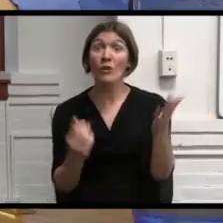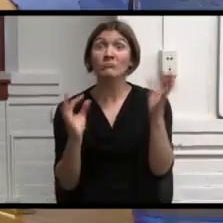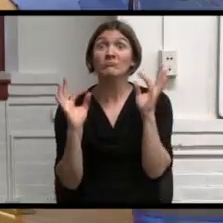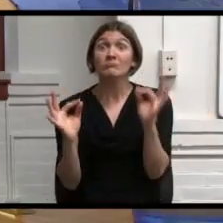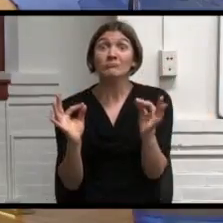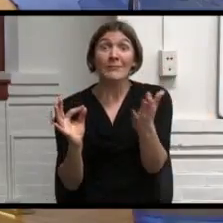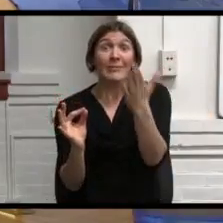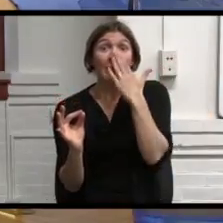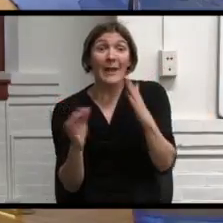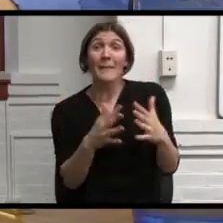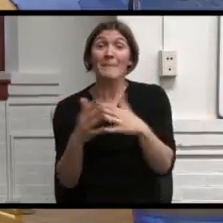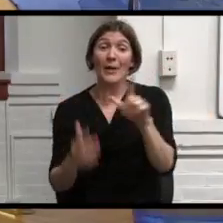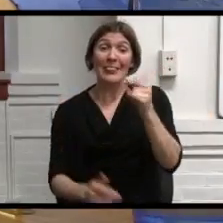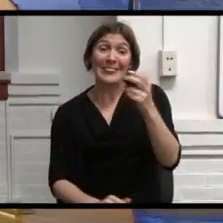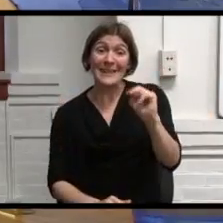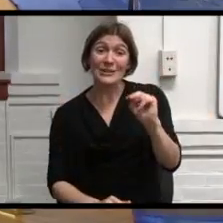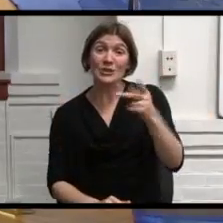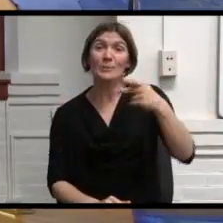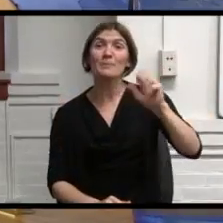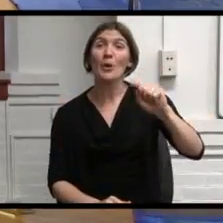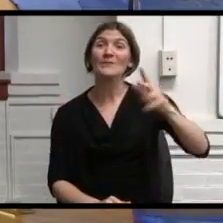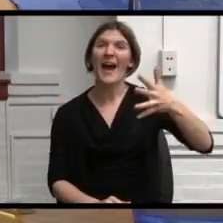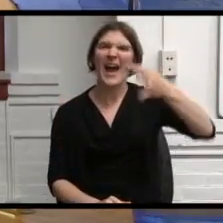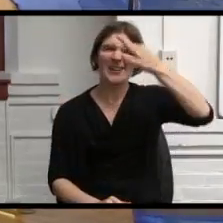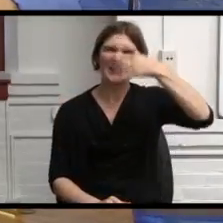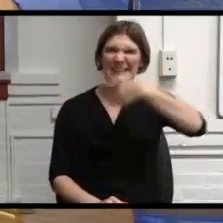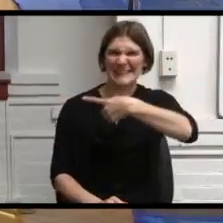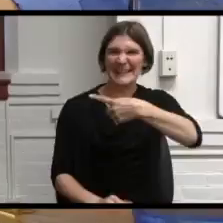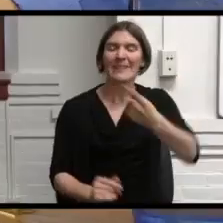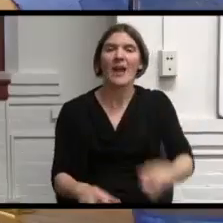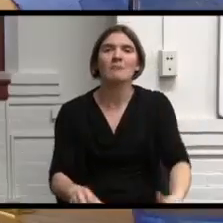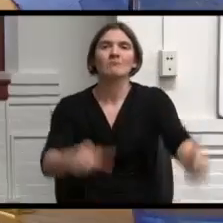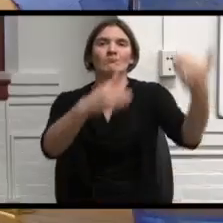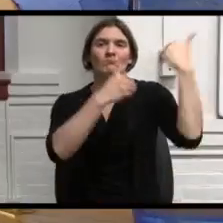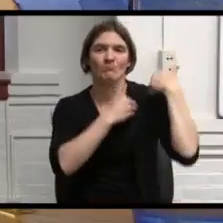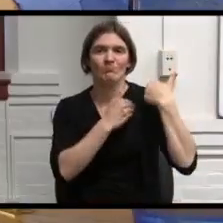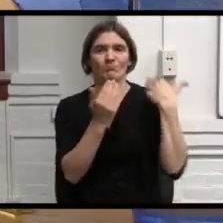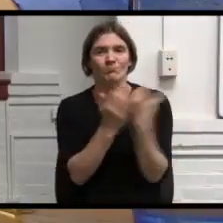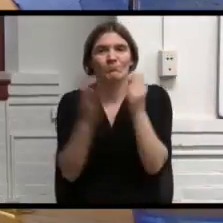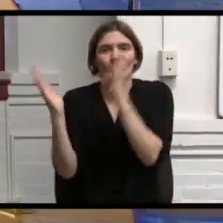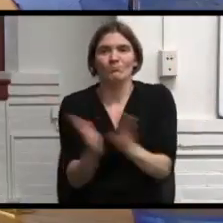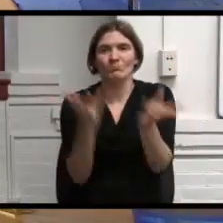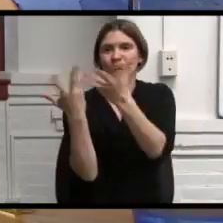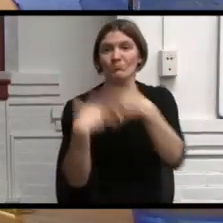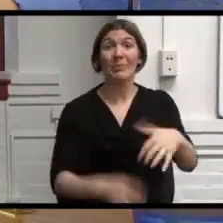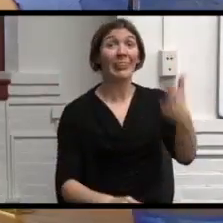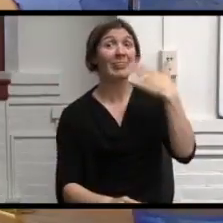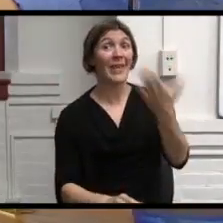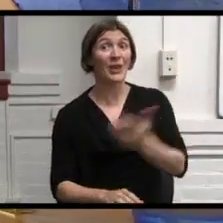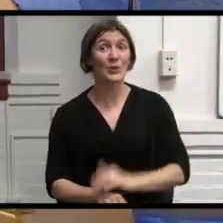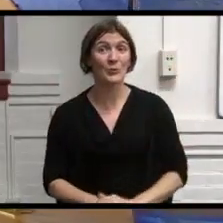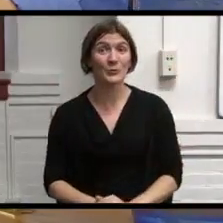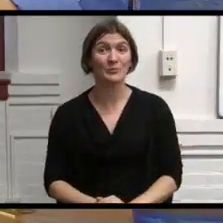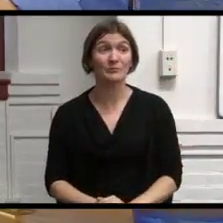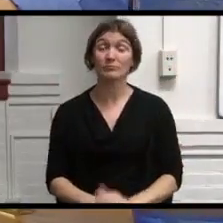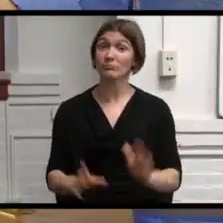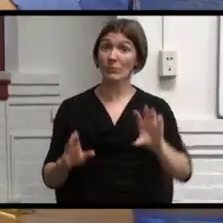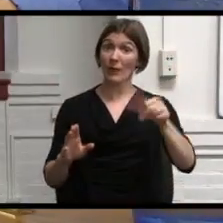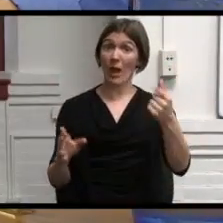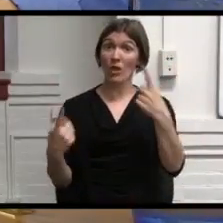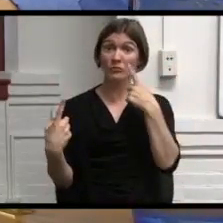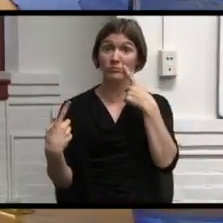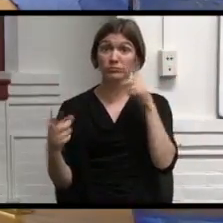thank the American Legion Post 5 for putting this concert together. Is there